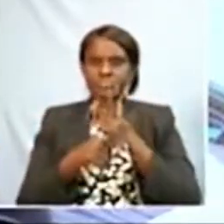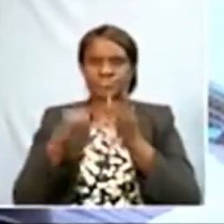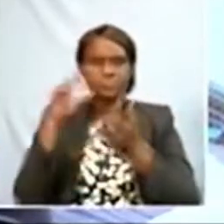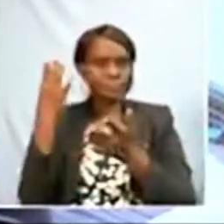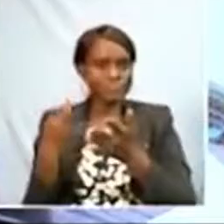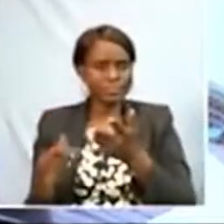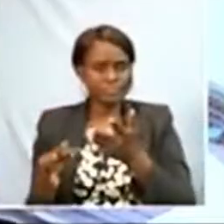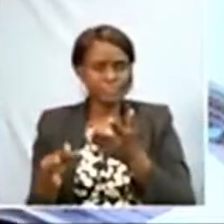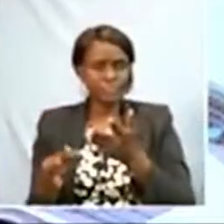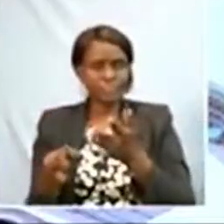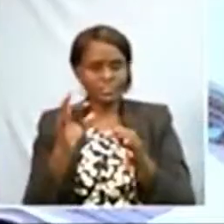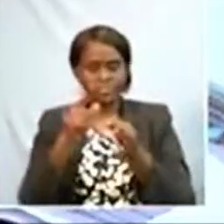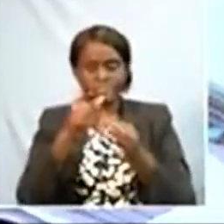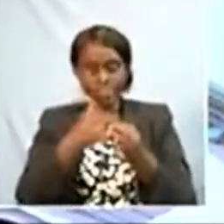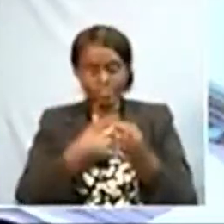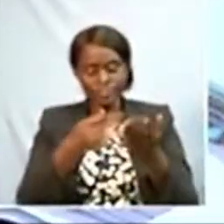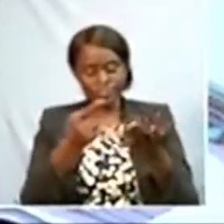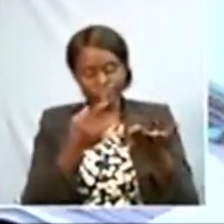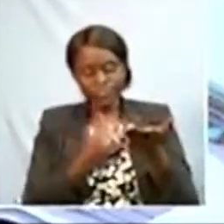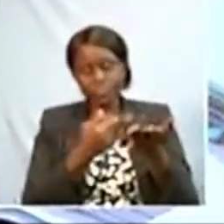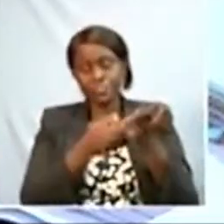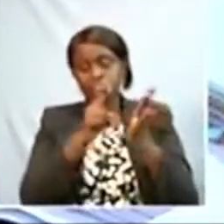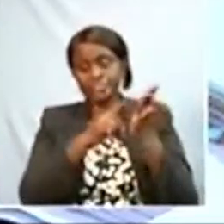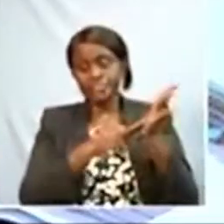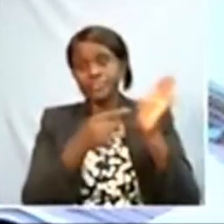clerks. If you have such a report,